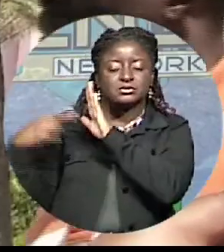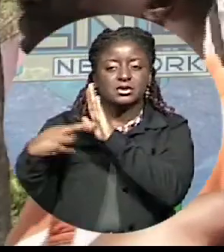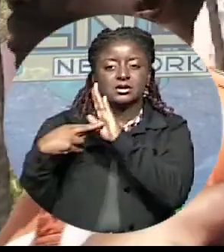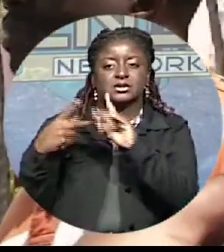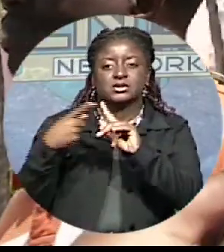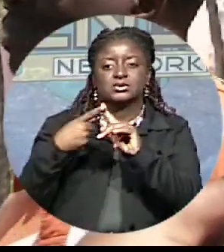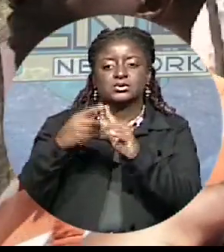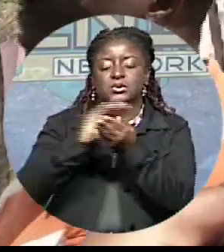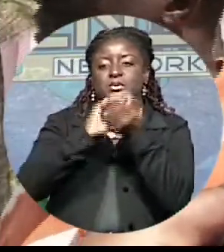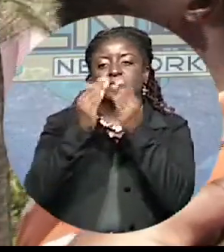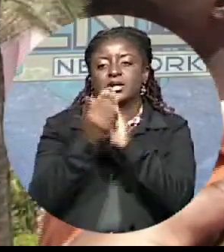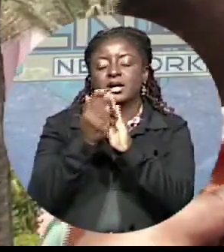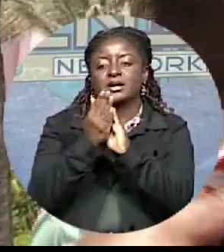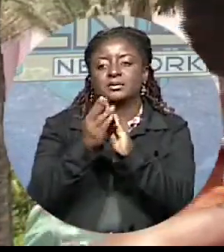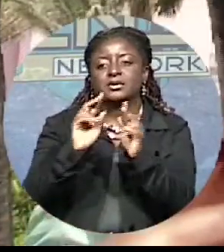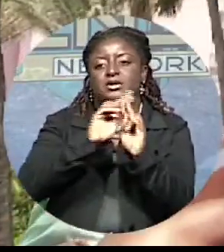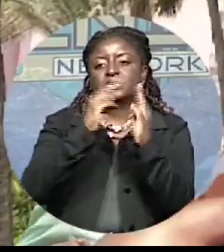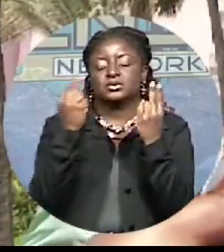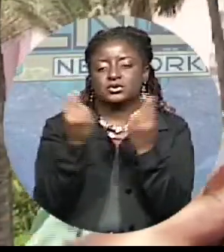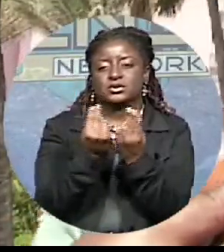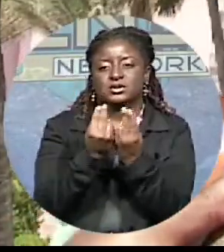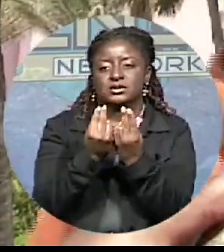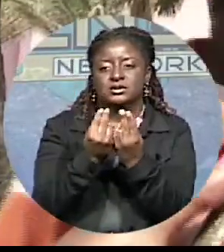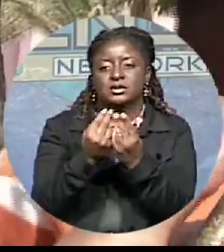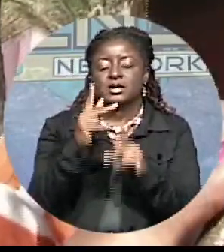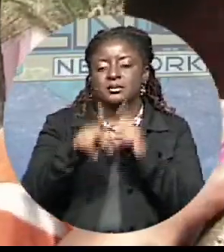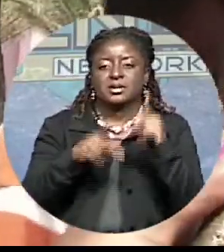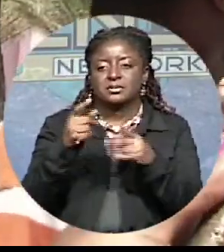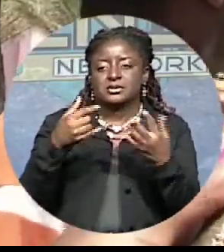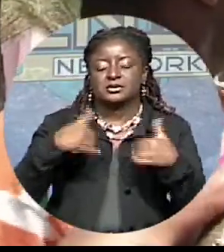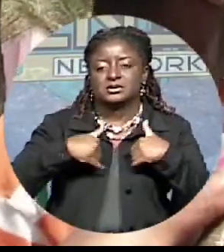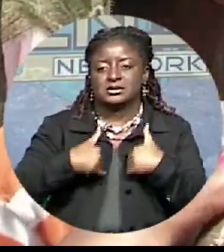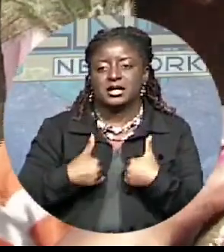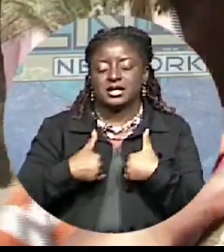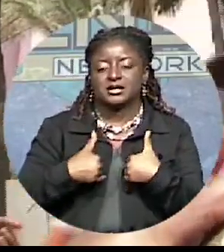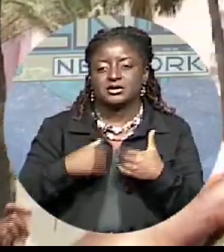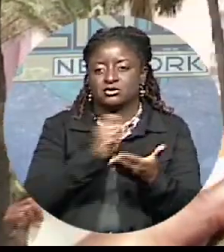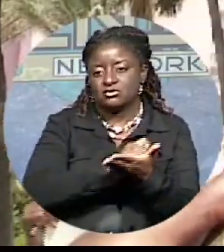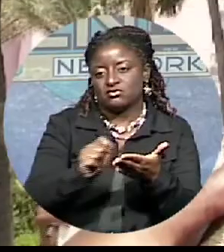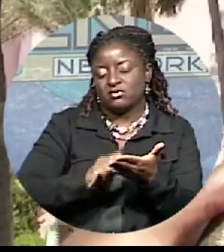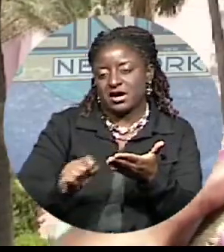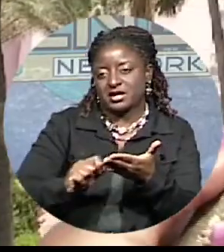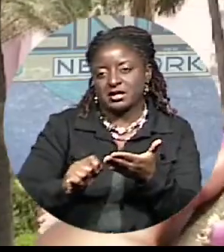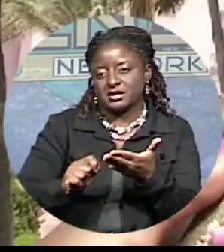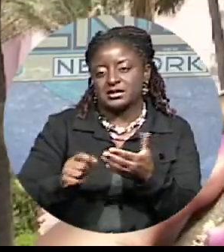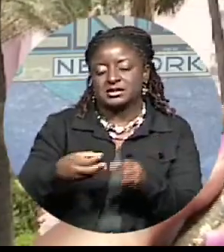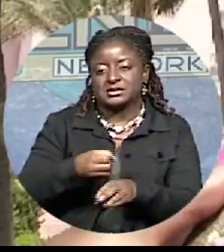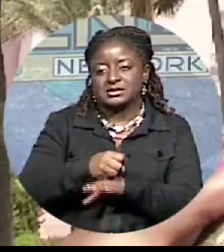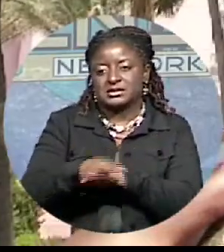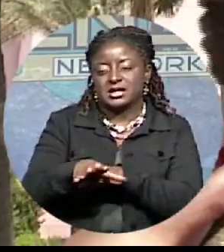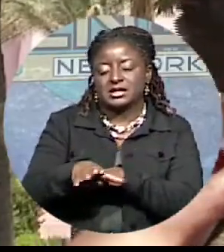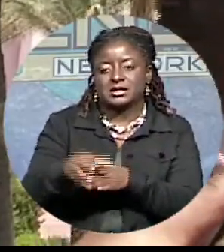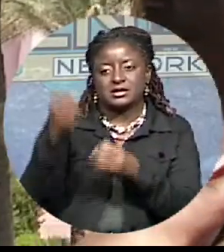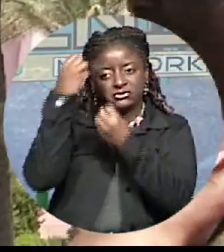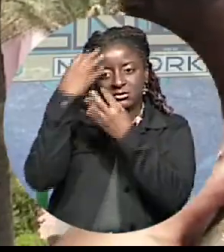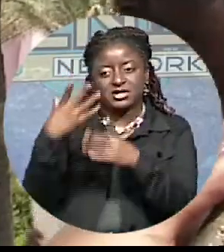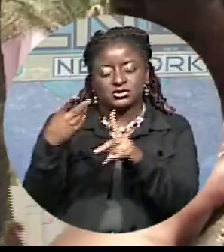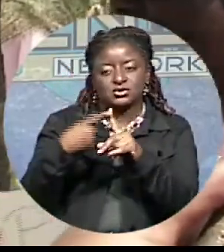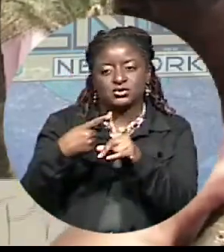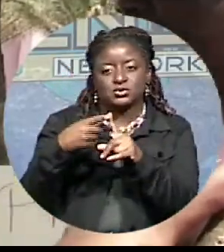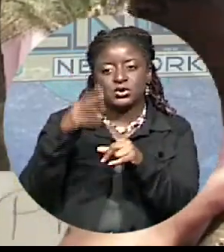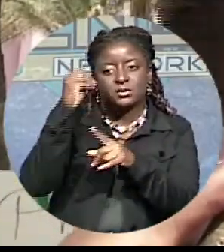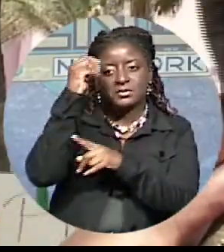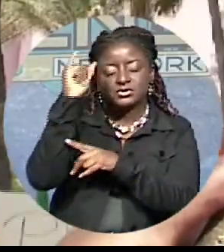people tired writing on paper and sending information to labor. The people tired, and as y'all can see. And it's time to take action now, because